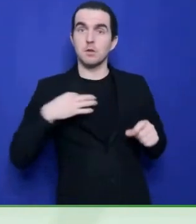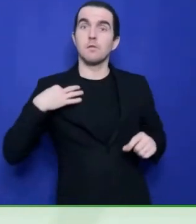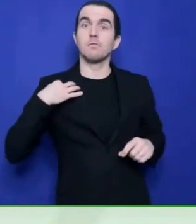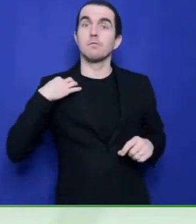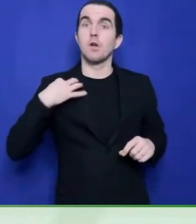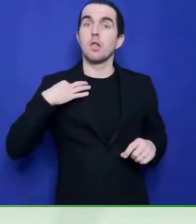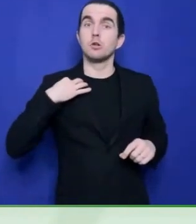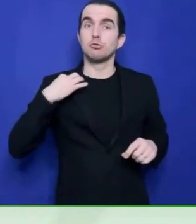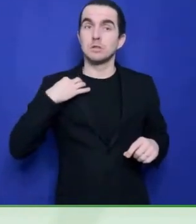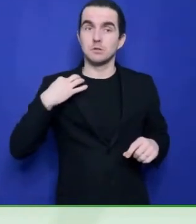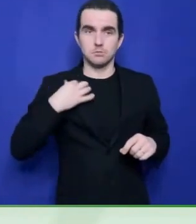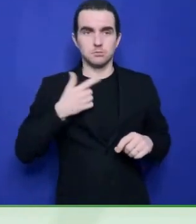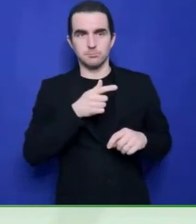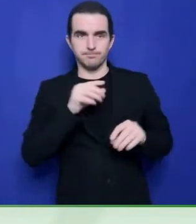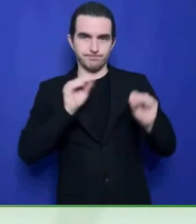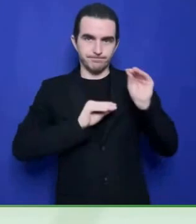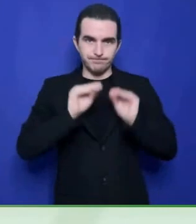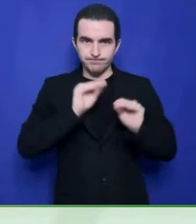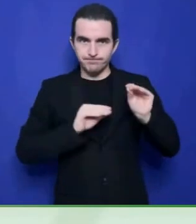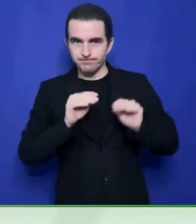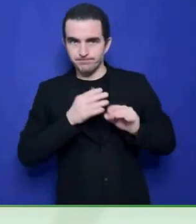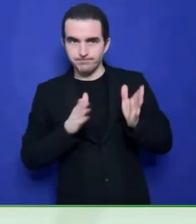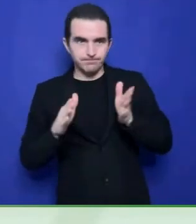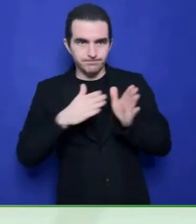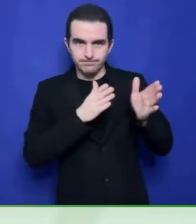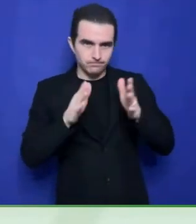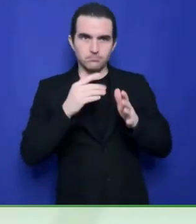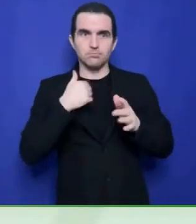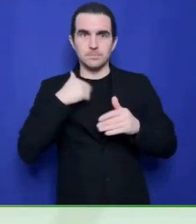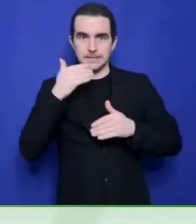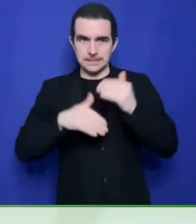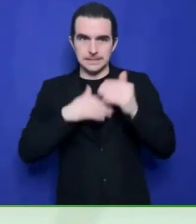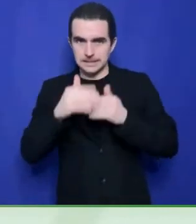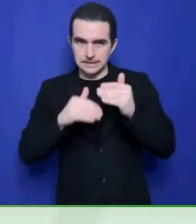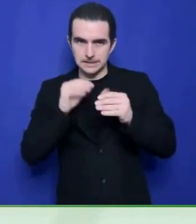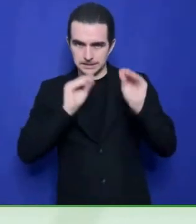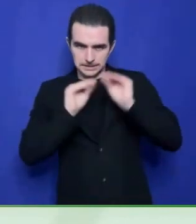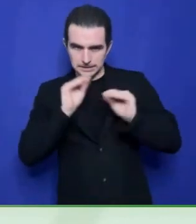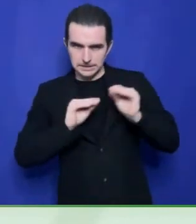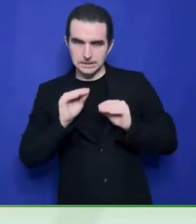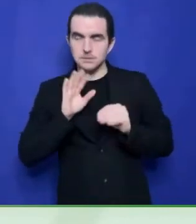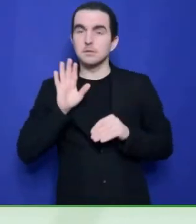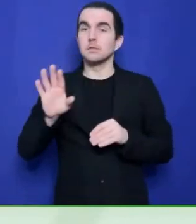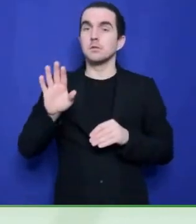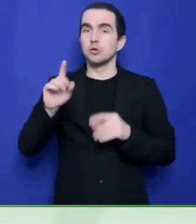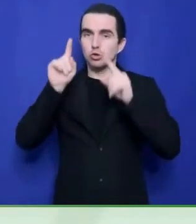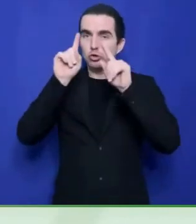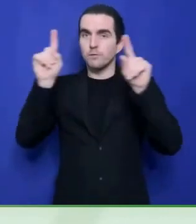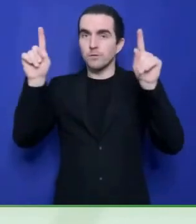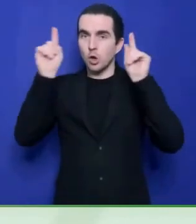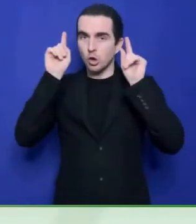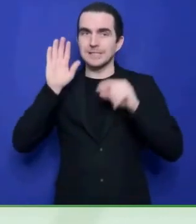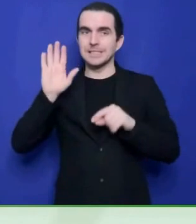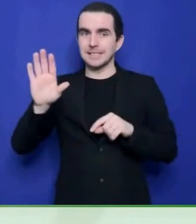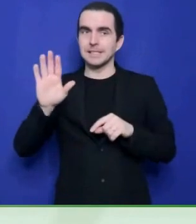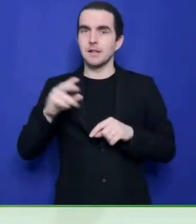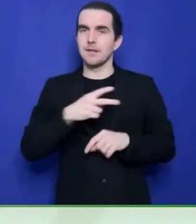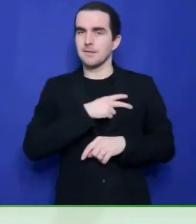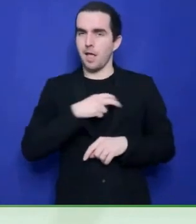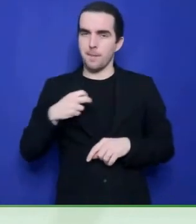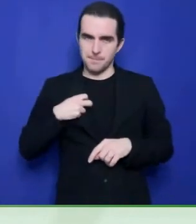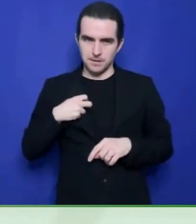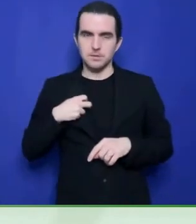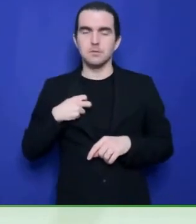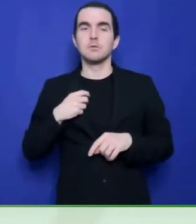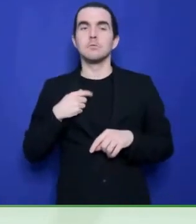They will allow every generation of students to participate in the development